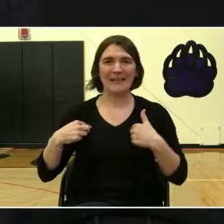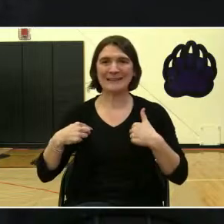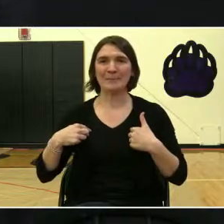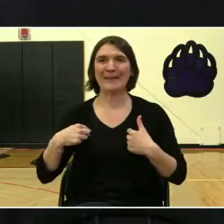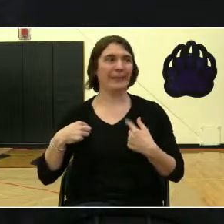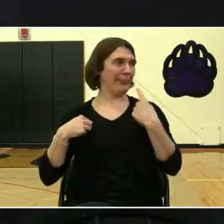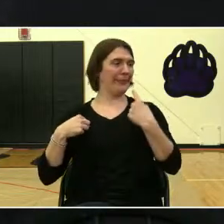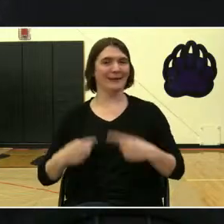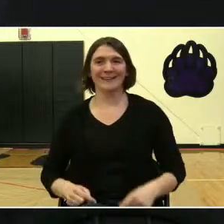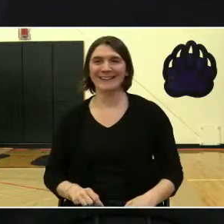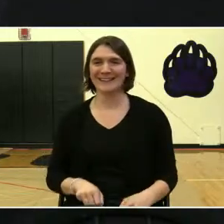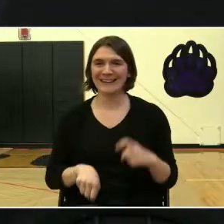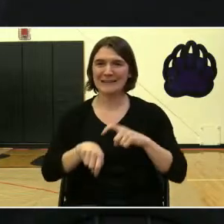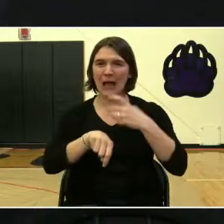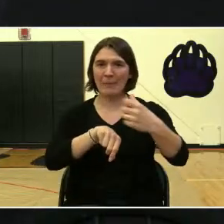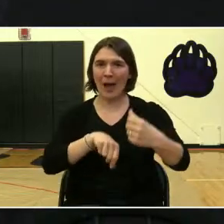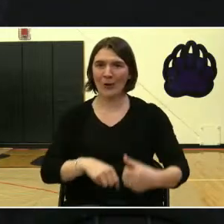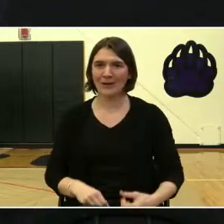sorry